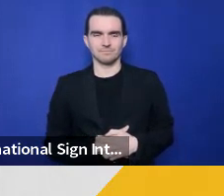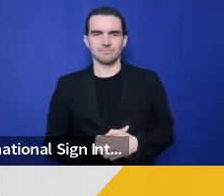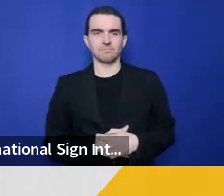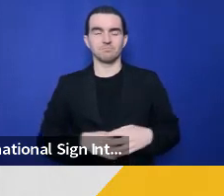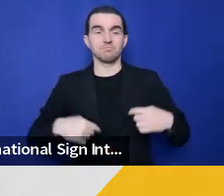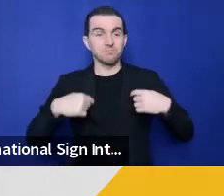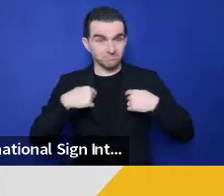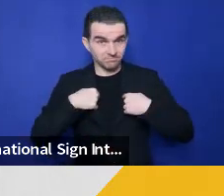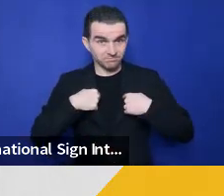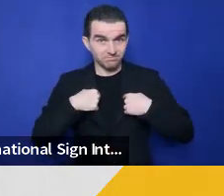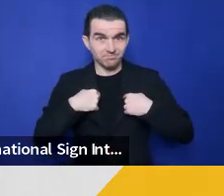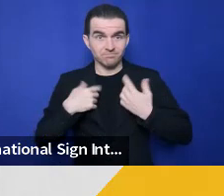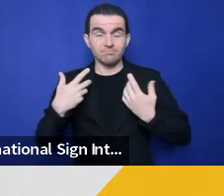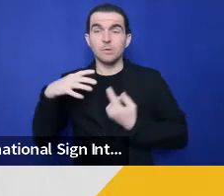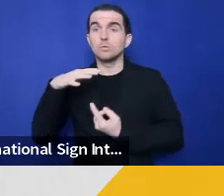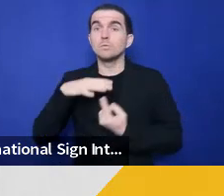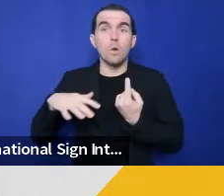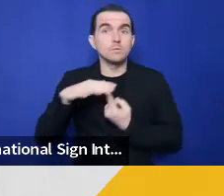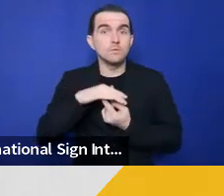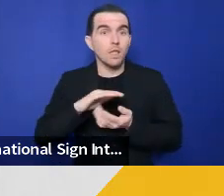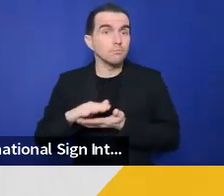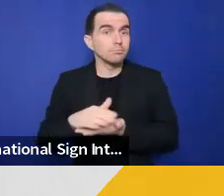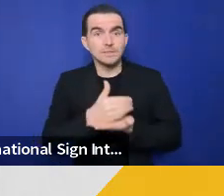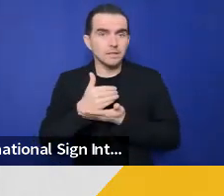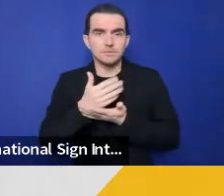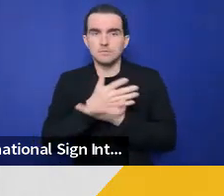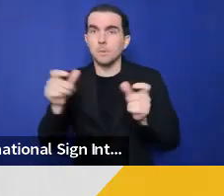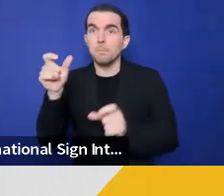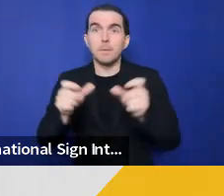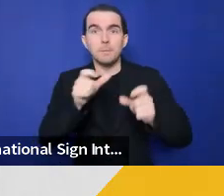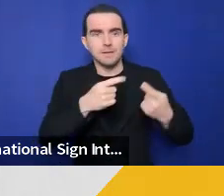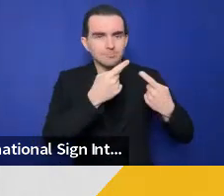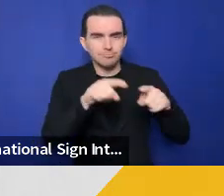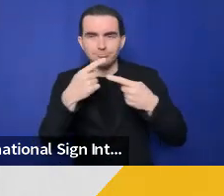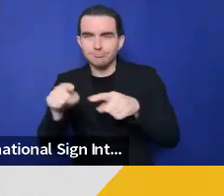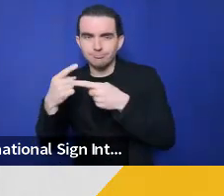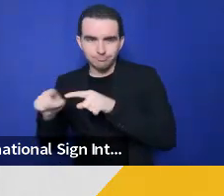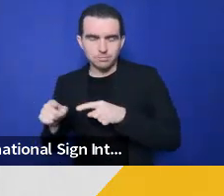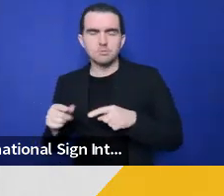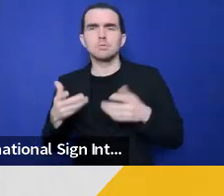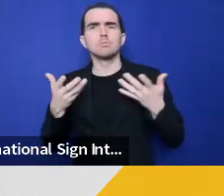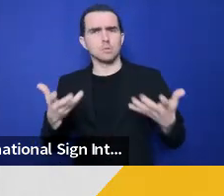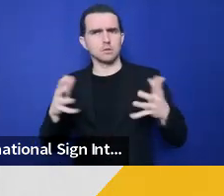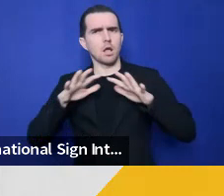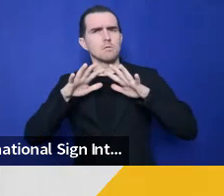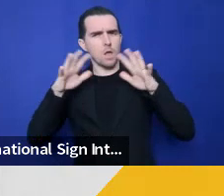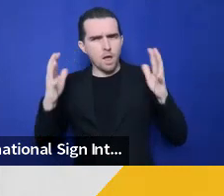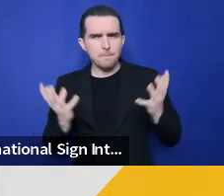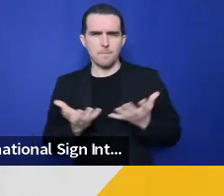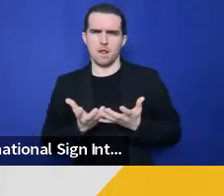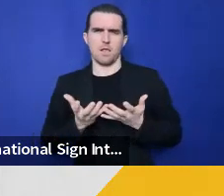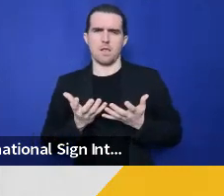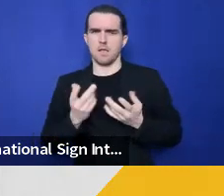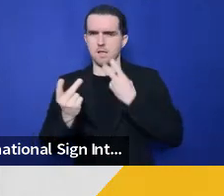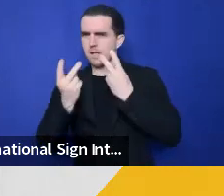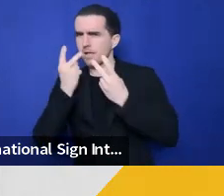substantial implications for healthcare and pension and long-term care, among others. The primary